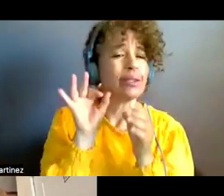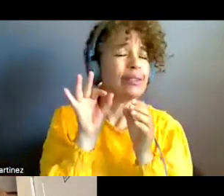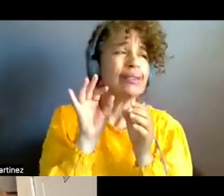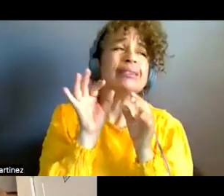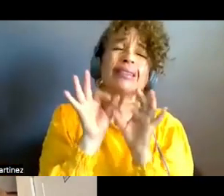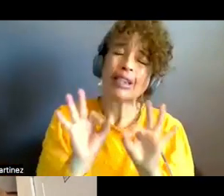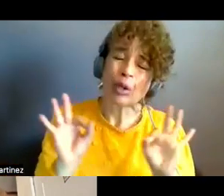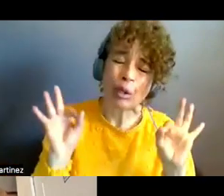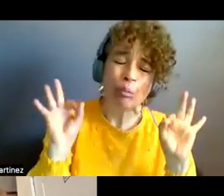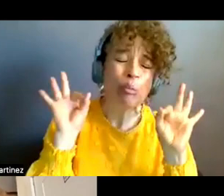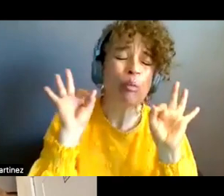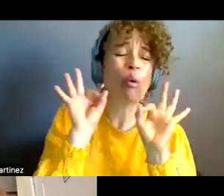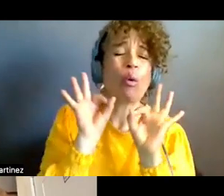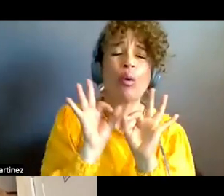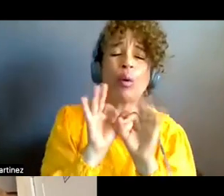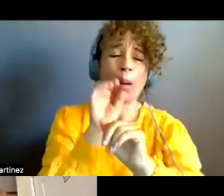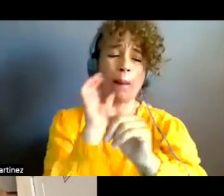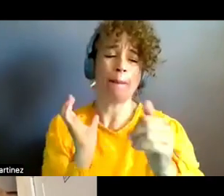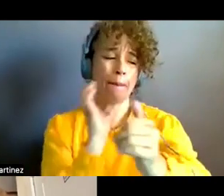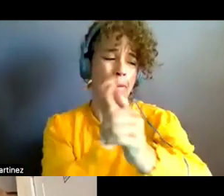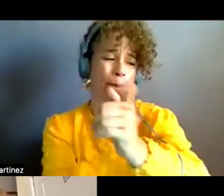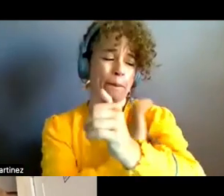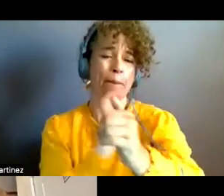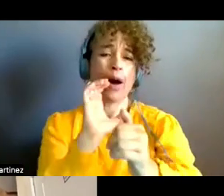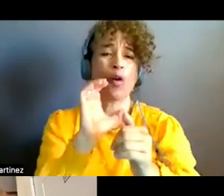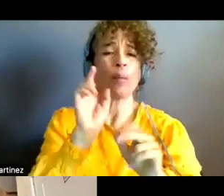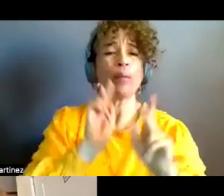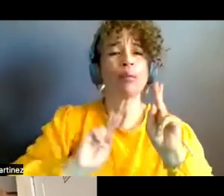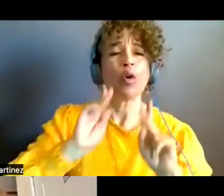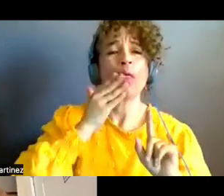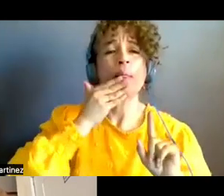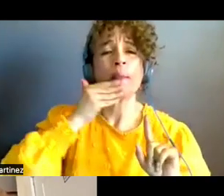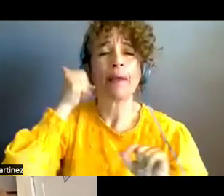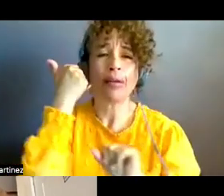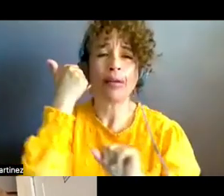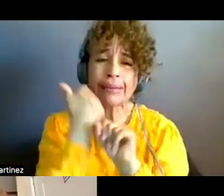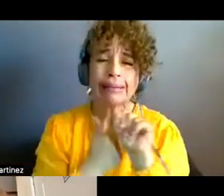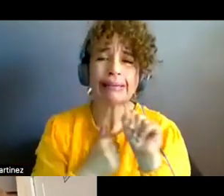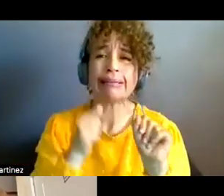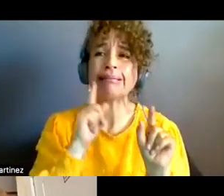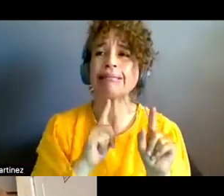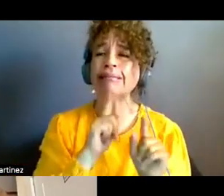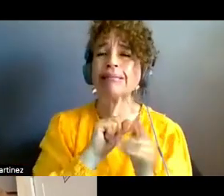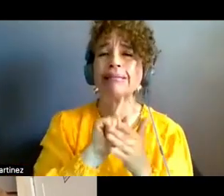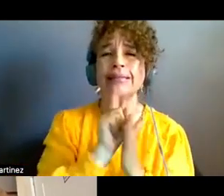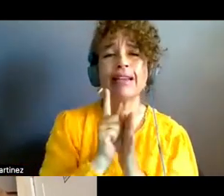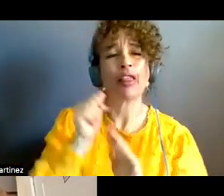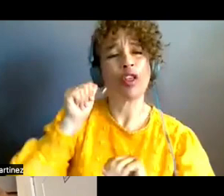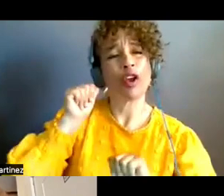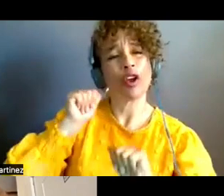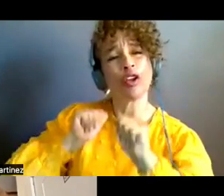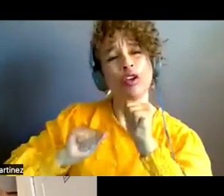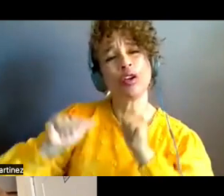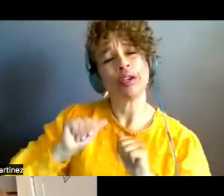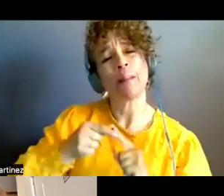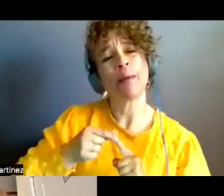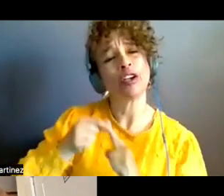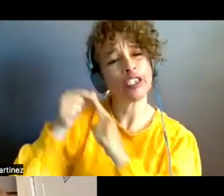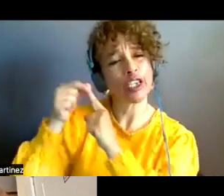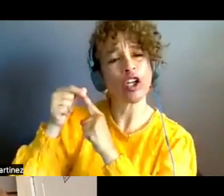to be able to empower people to do their best at every single second that they're performing that particular piece.